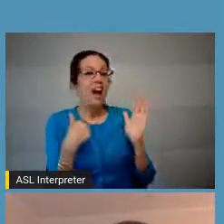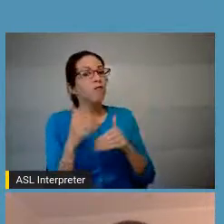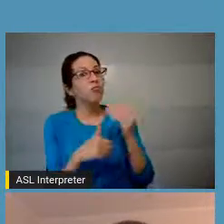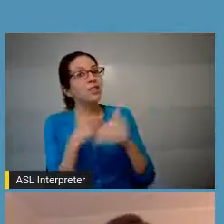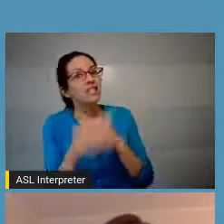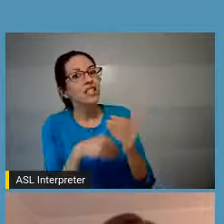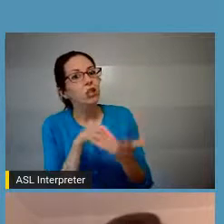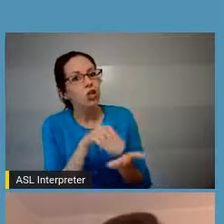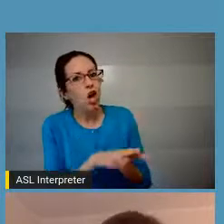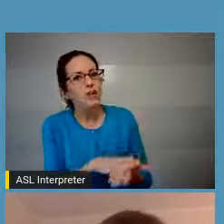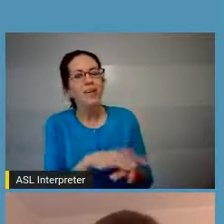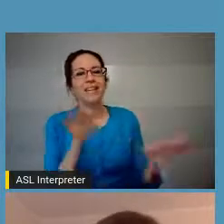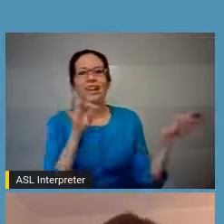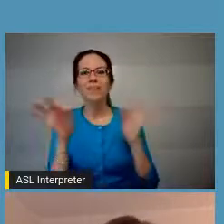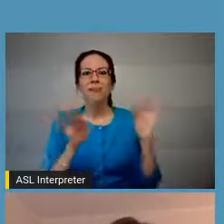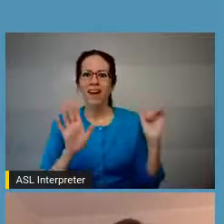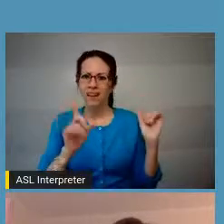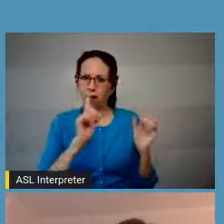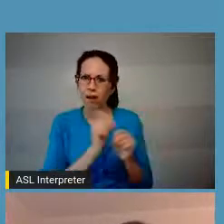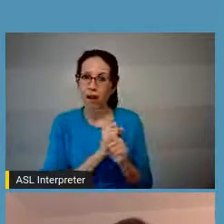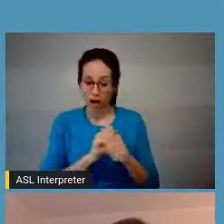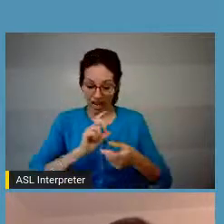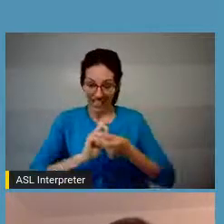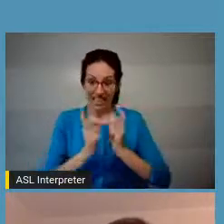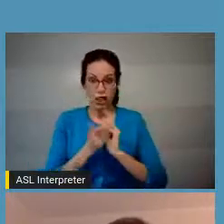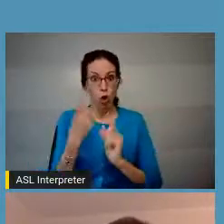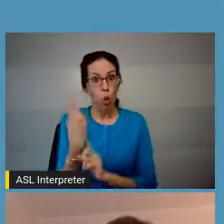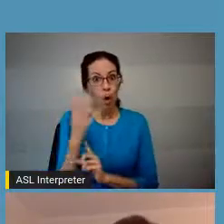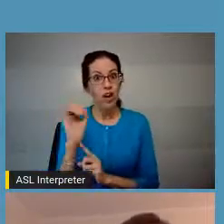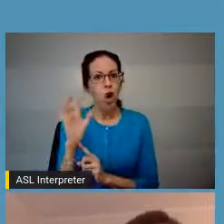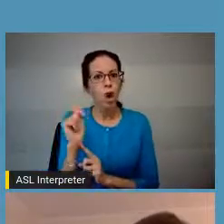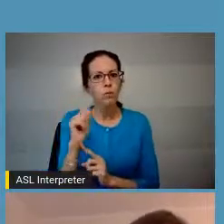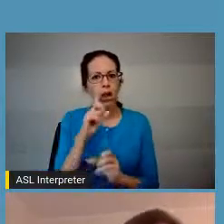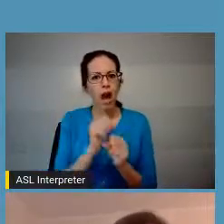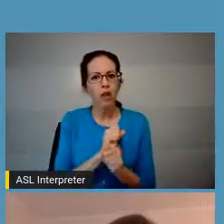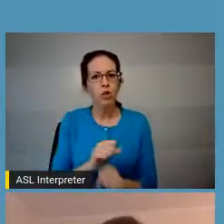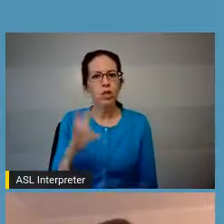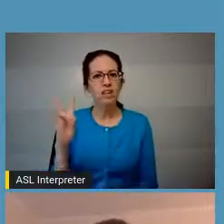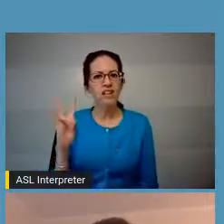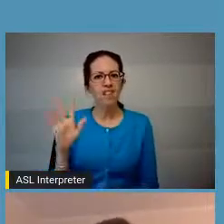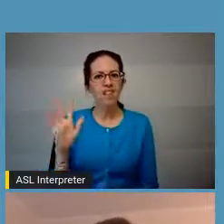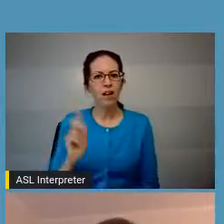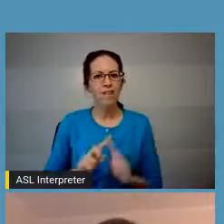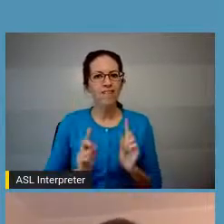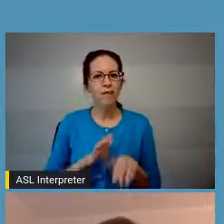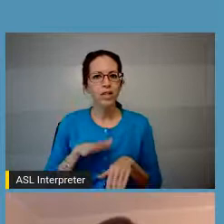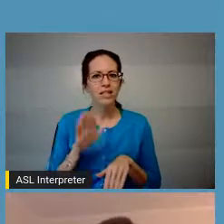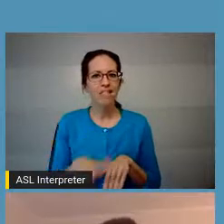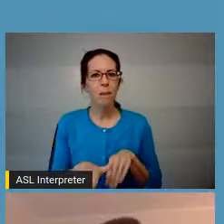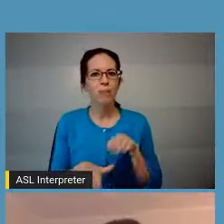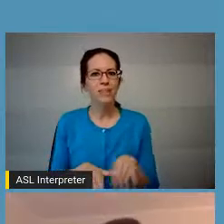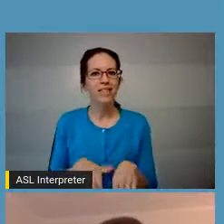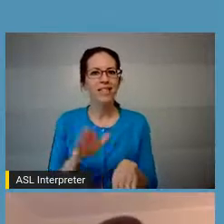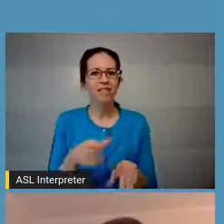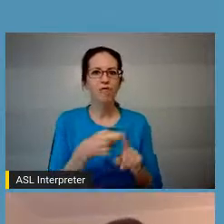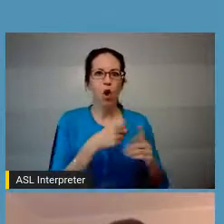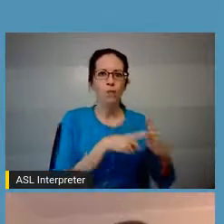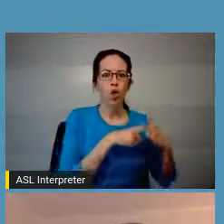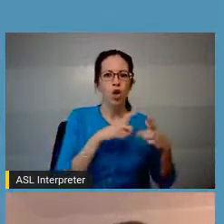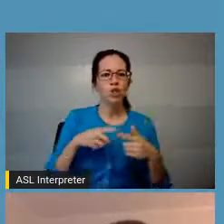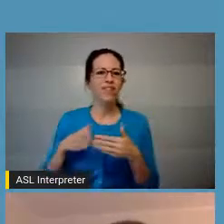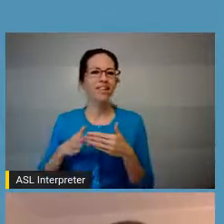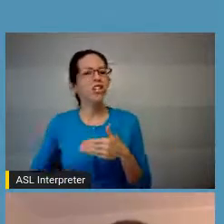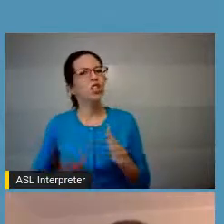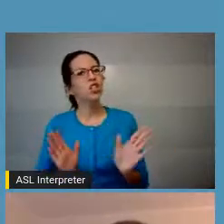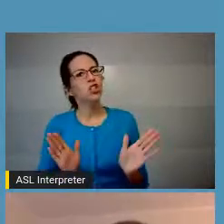75 steps from start to finish or whatever it is to get this item into a collections environment so that we